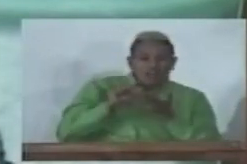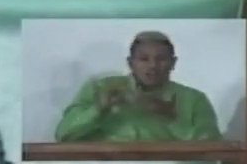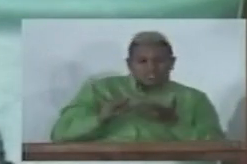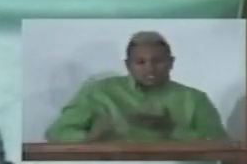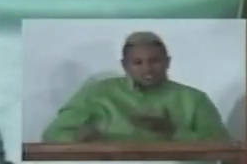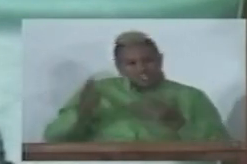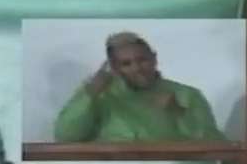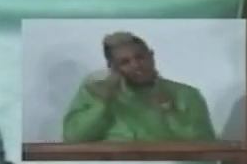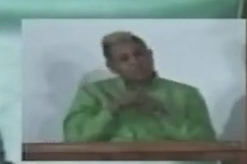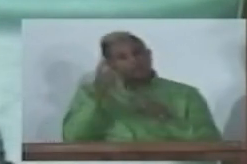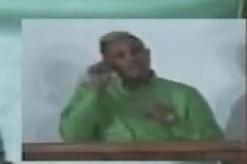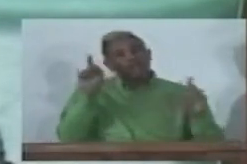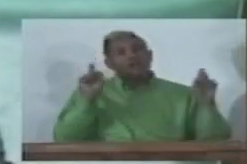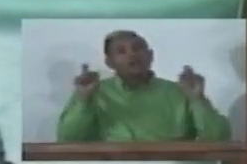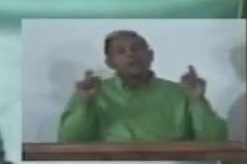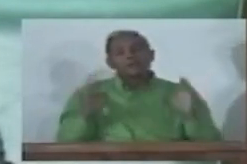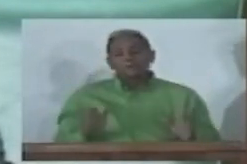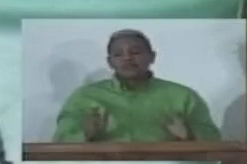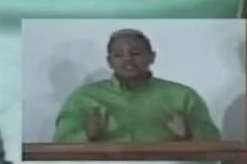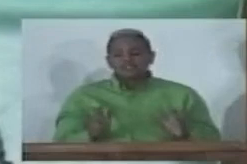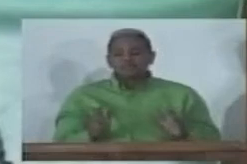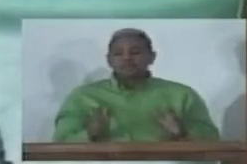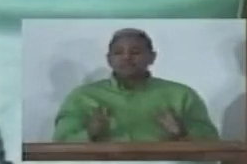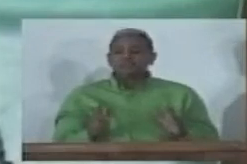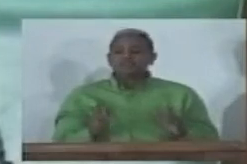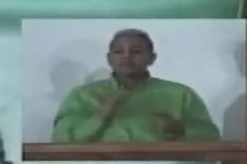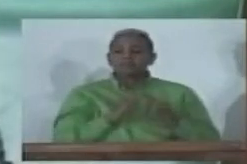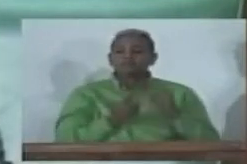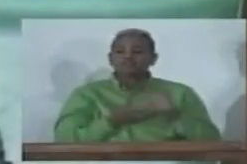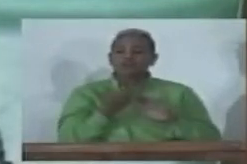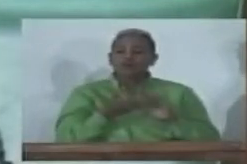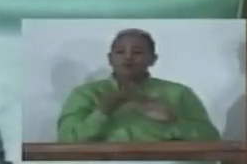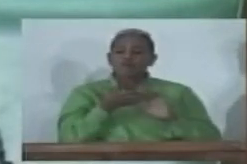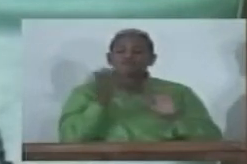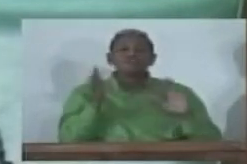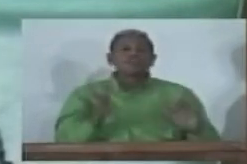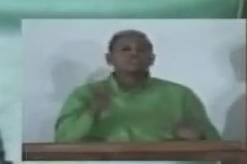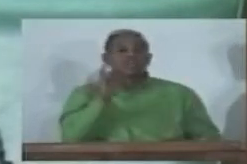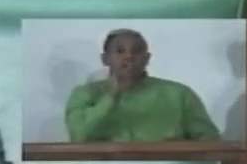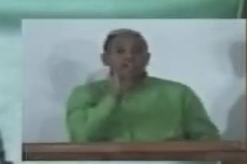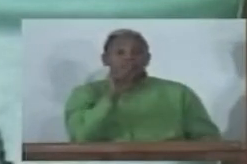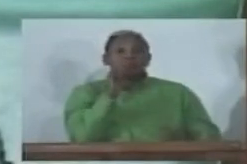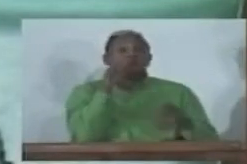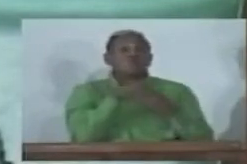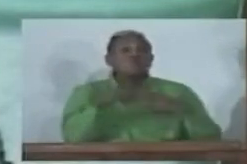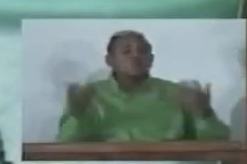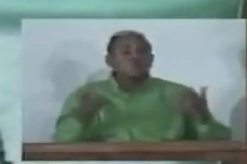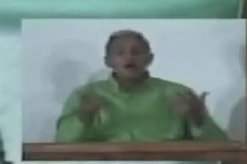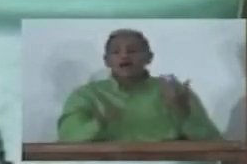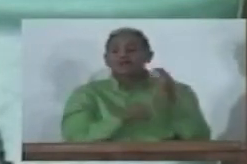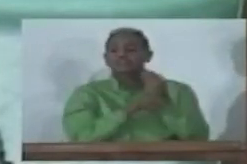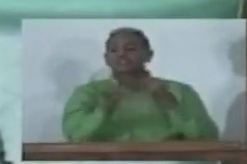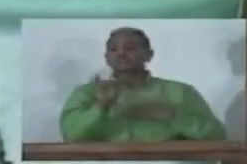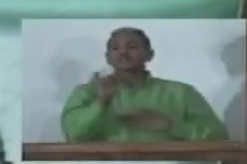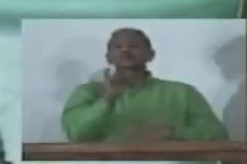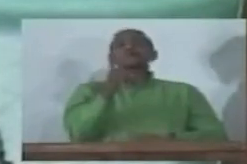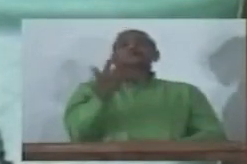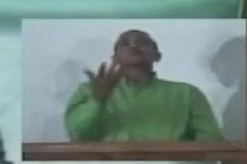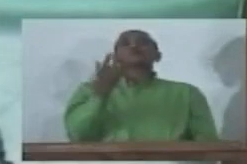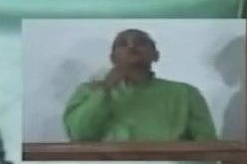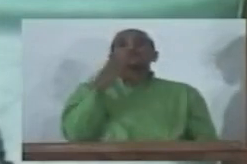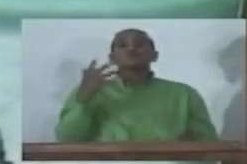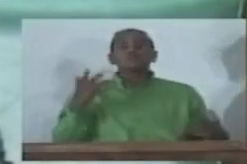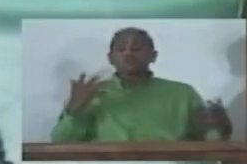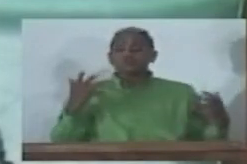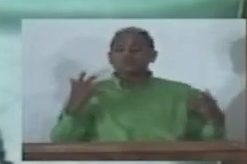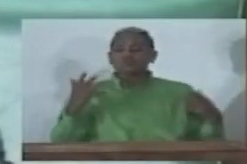agreement for the management and operation of the airport, including also the